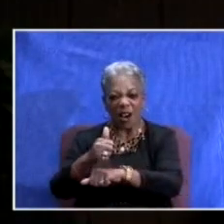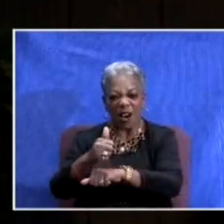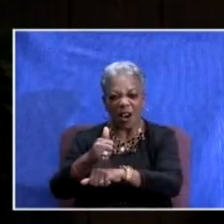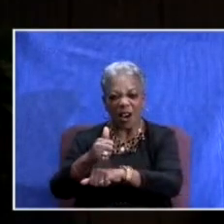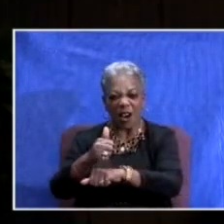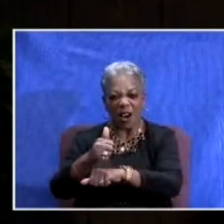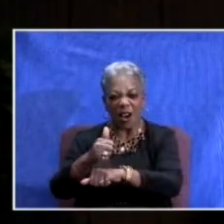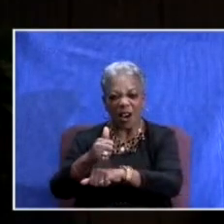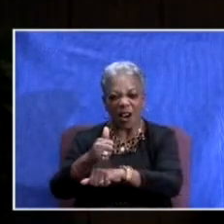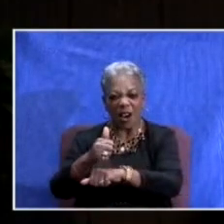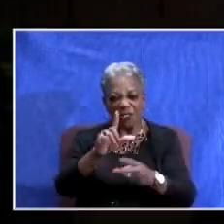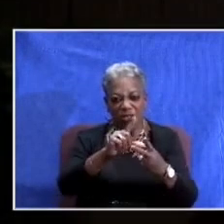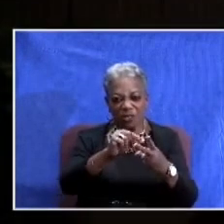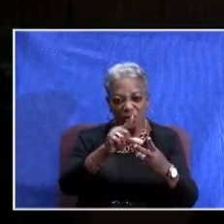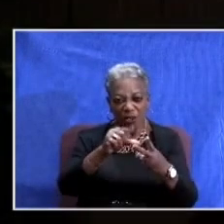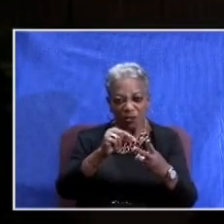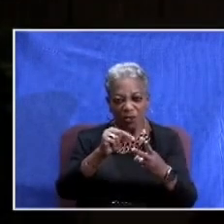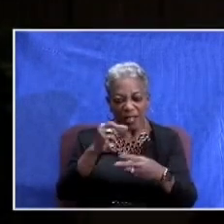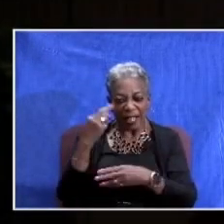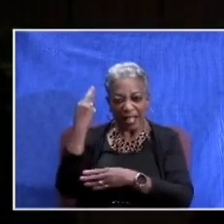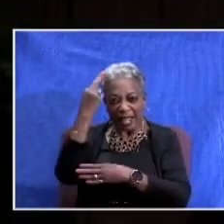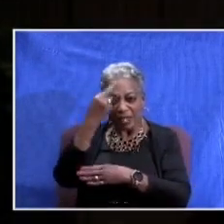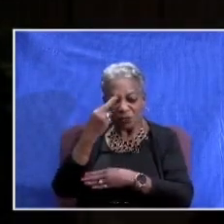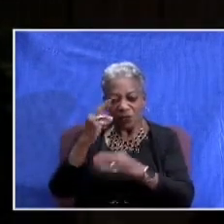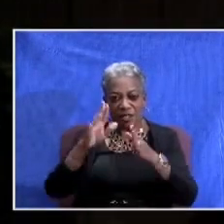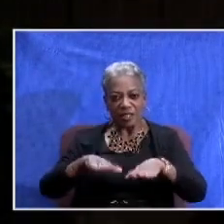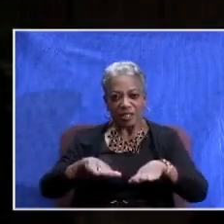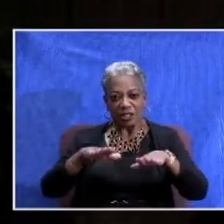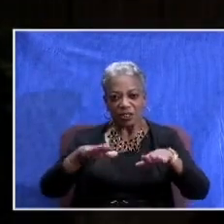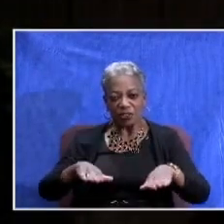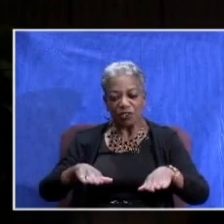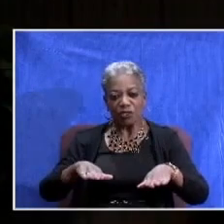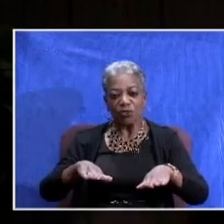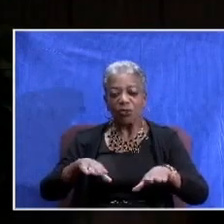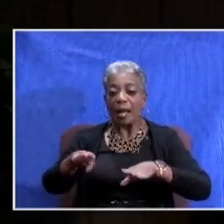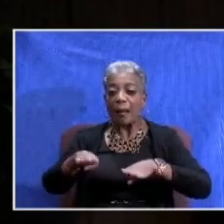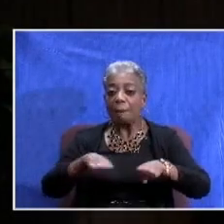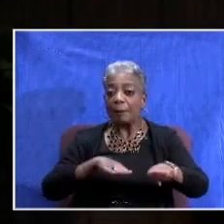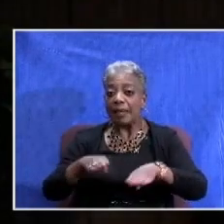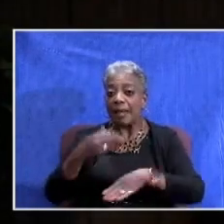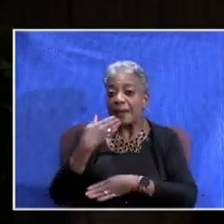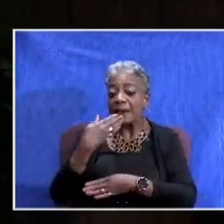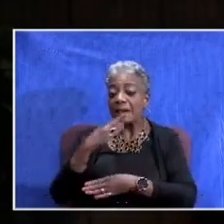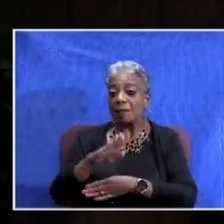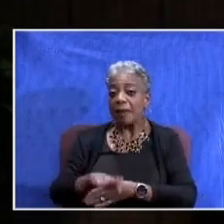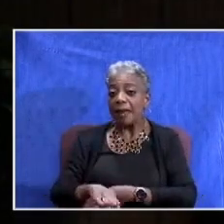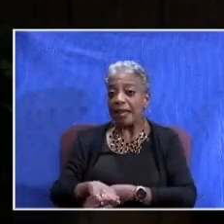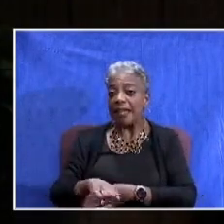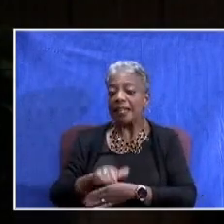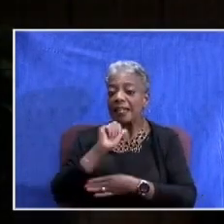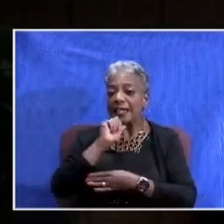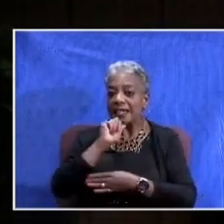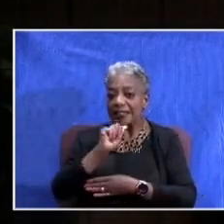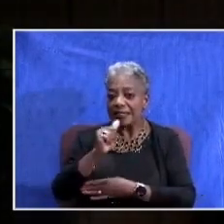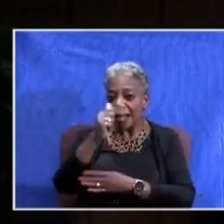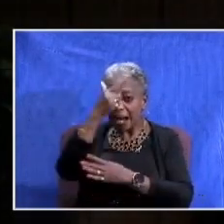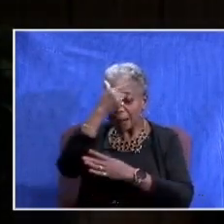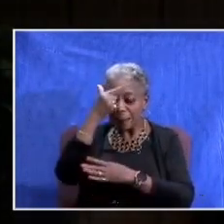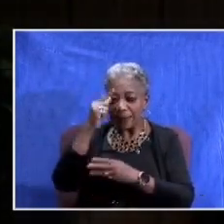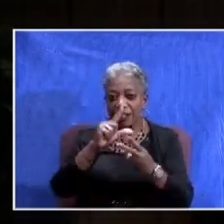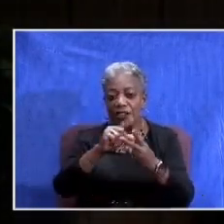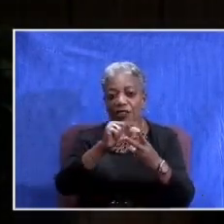act in West Louisville is not because of the choices they make, it's because of the choices they have.